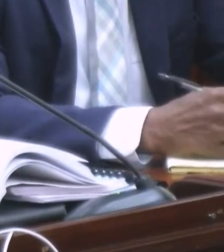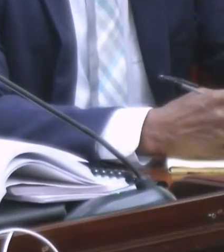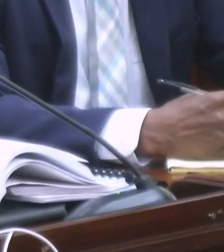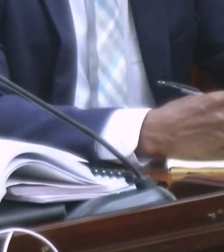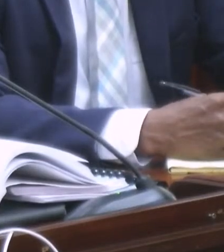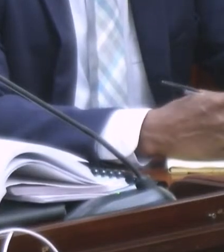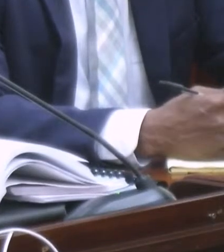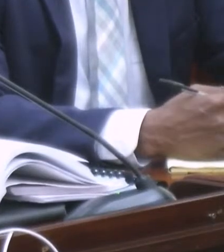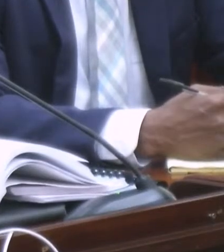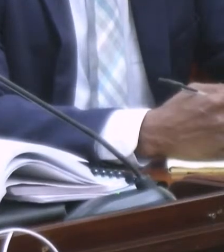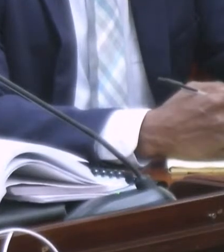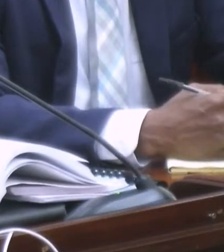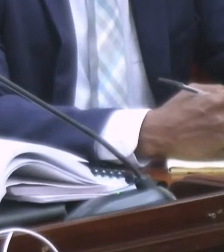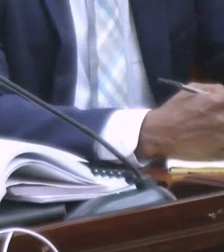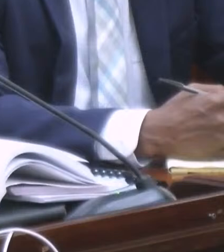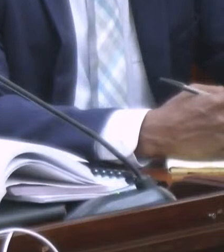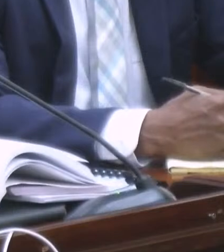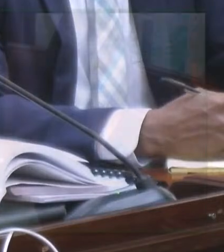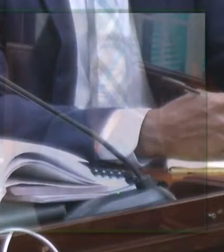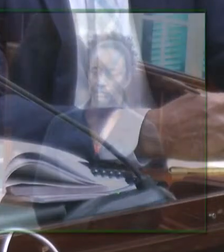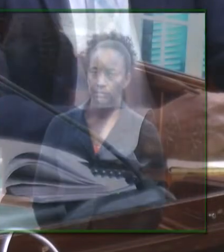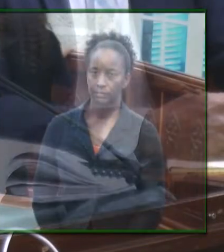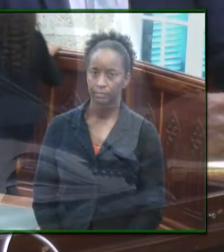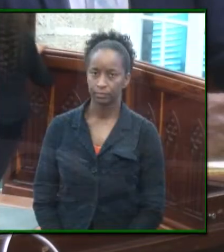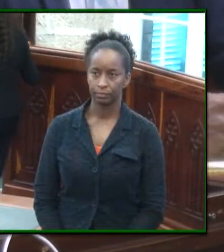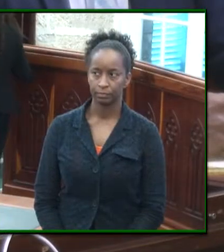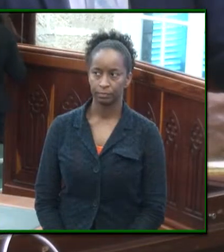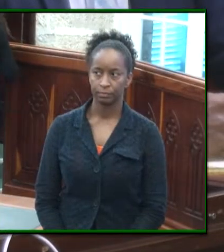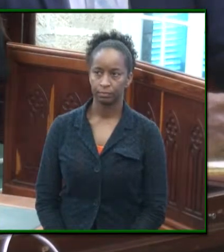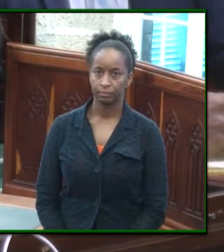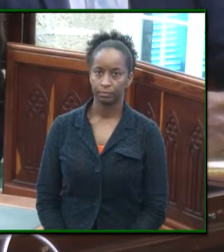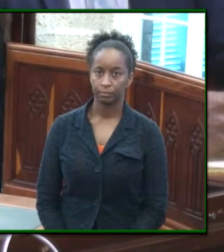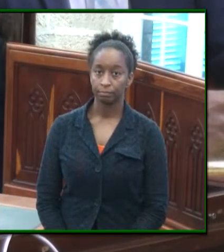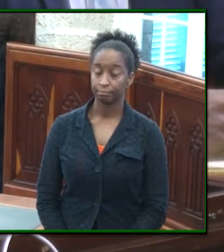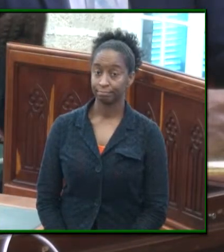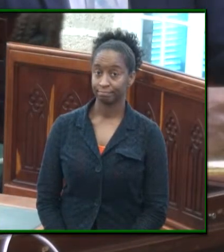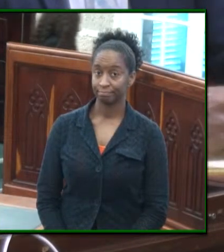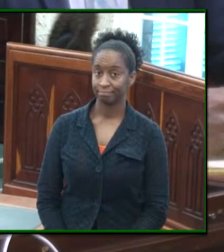But I'm happy to engage on it nonetheless.